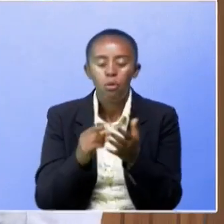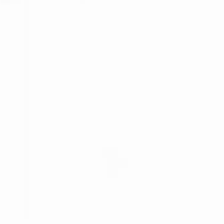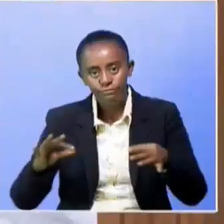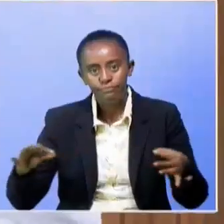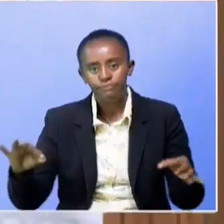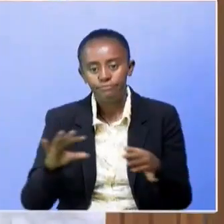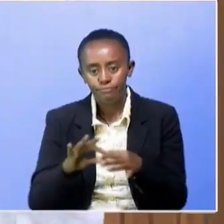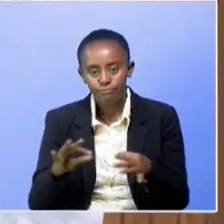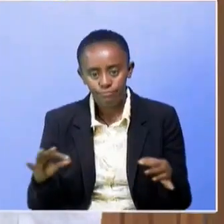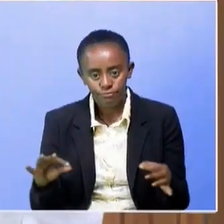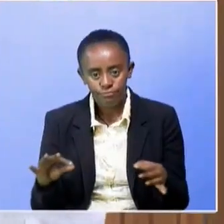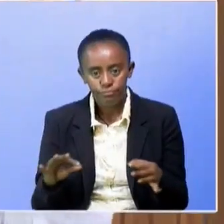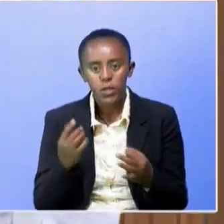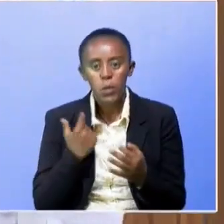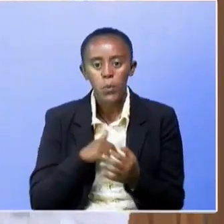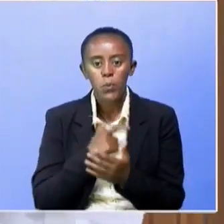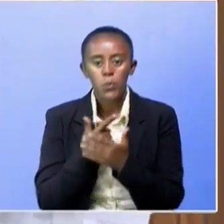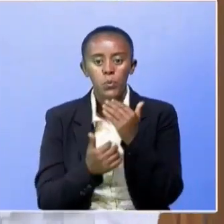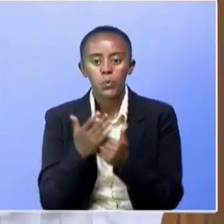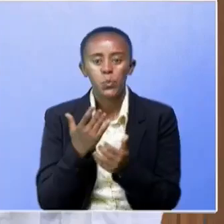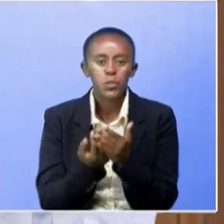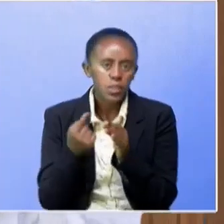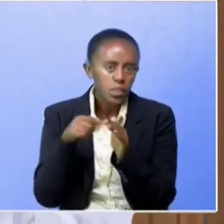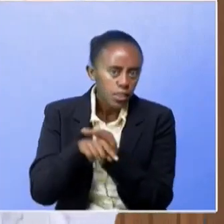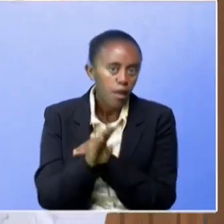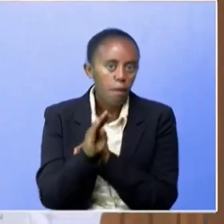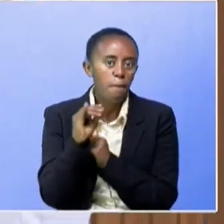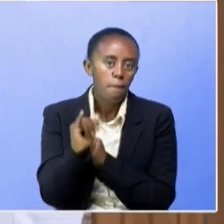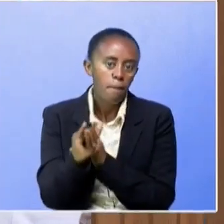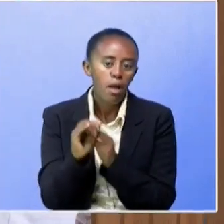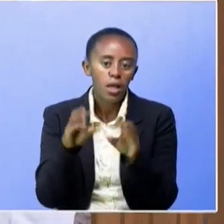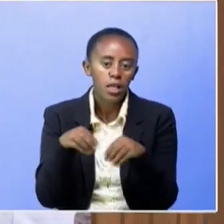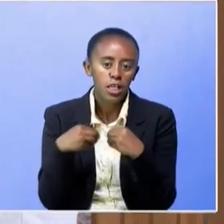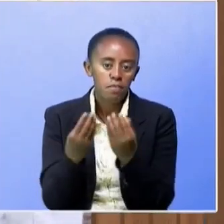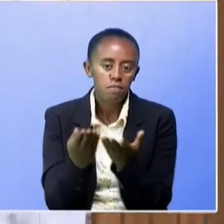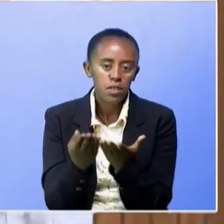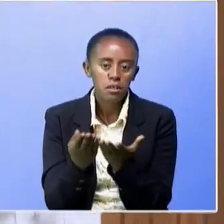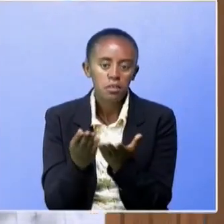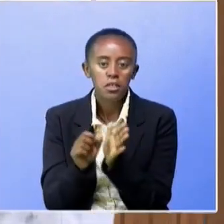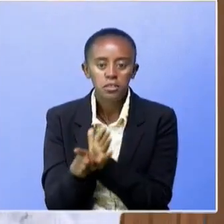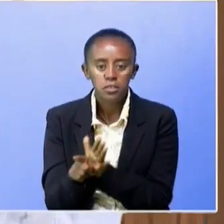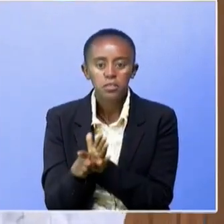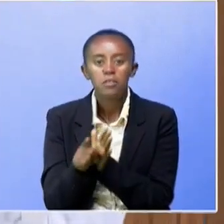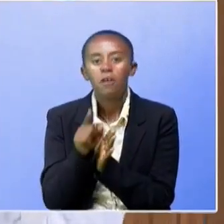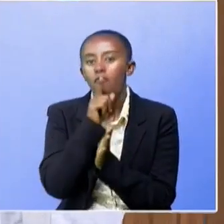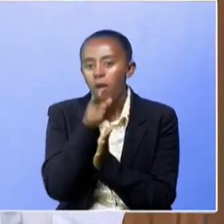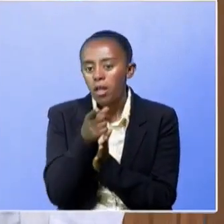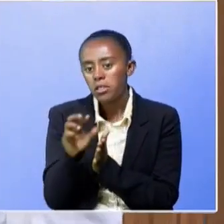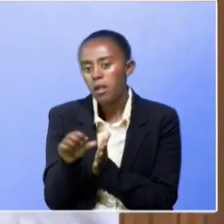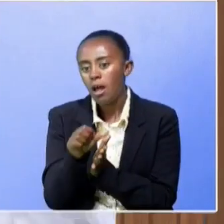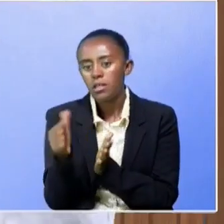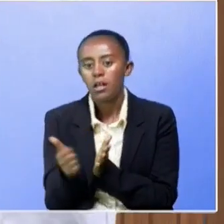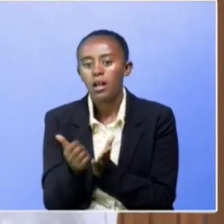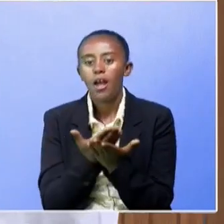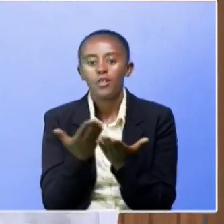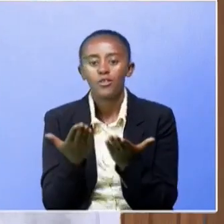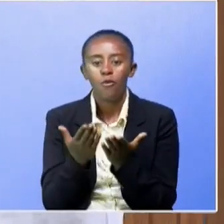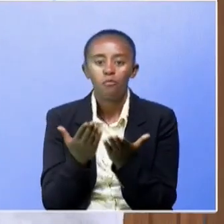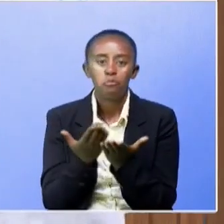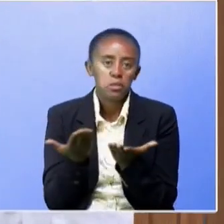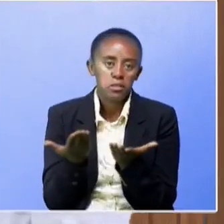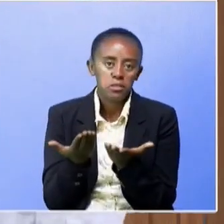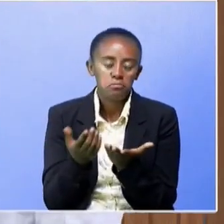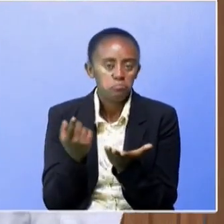on. We discuss in detail about by giving examples, facts, and other kinds of things. So